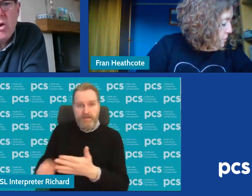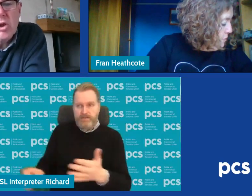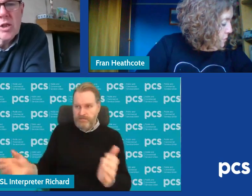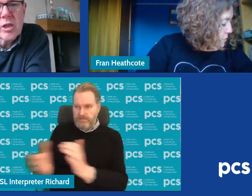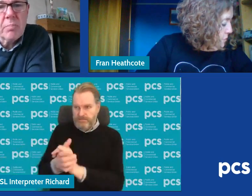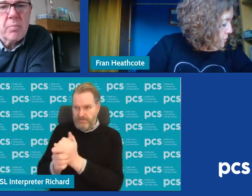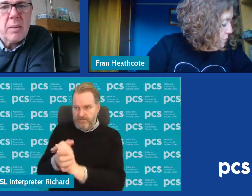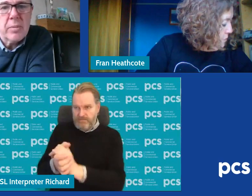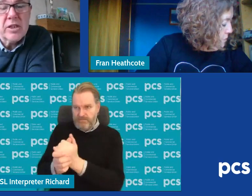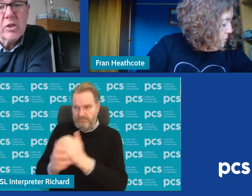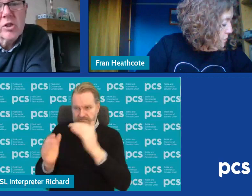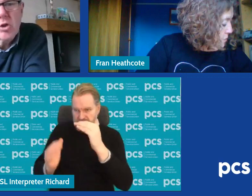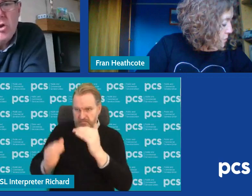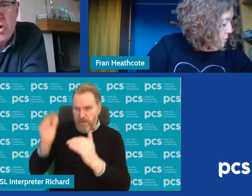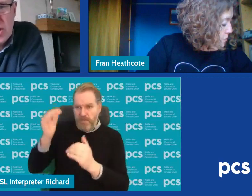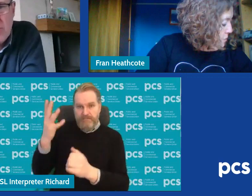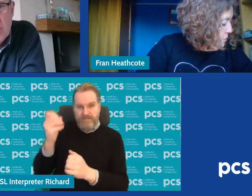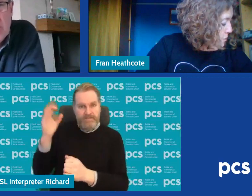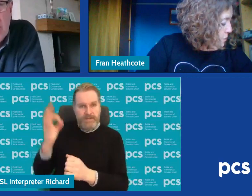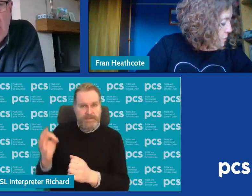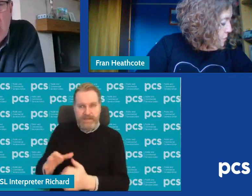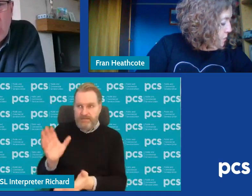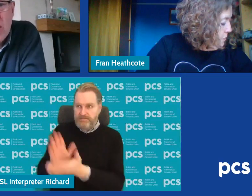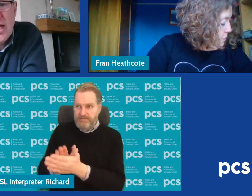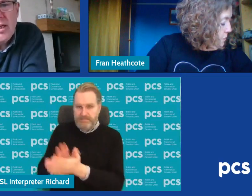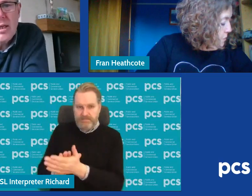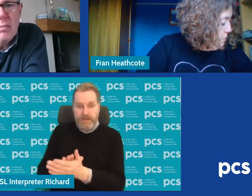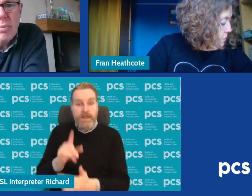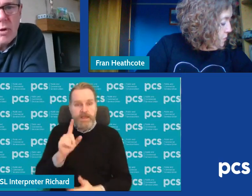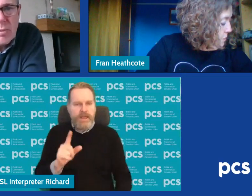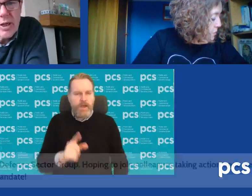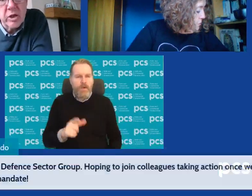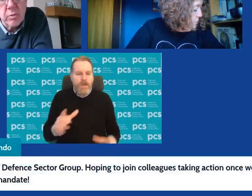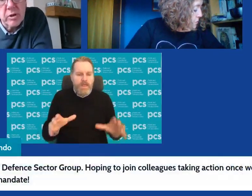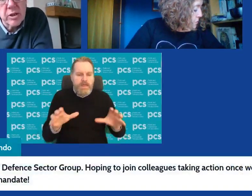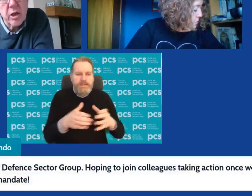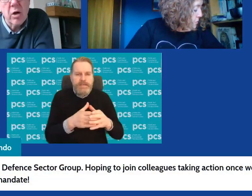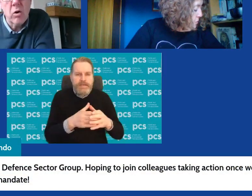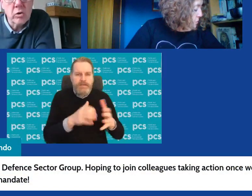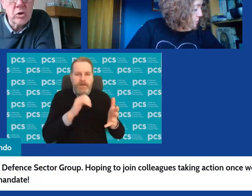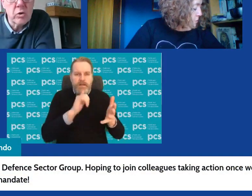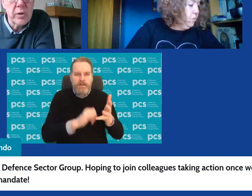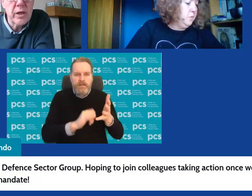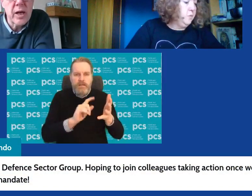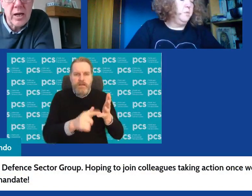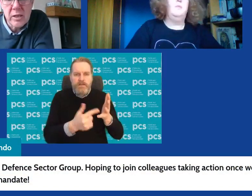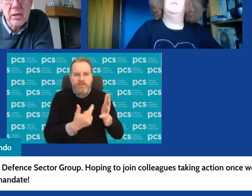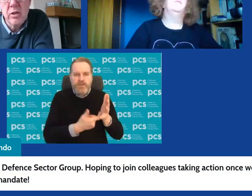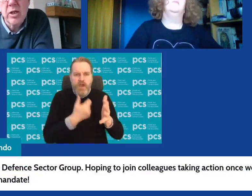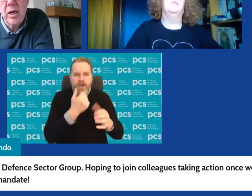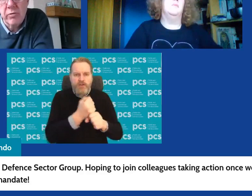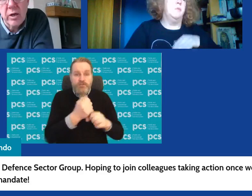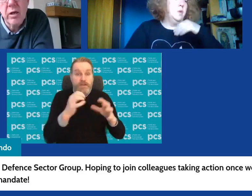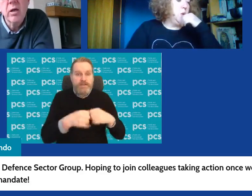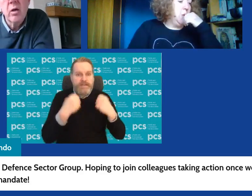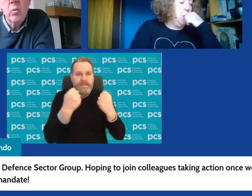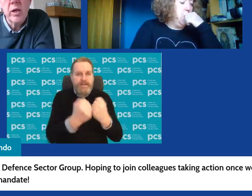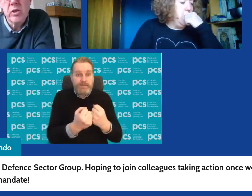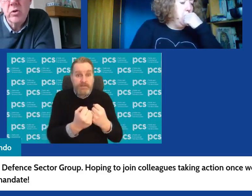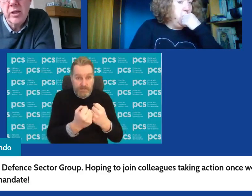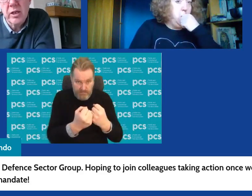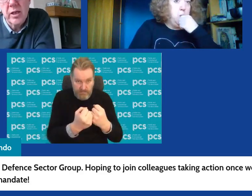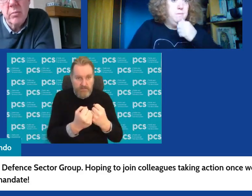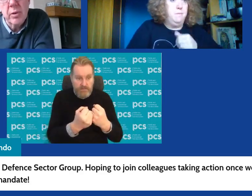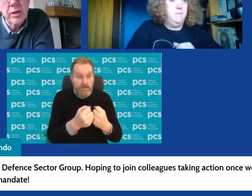are conscious that members in surge teams who are technically employed by HMRC are also being asked to cover